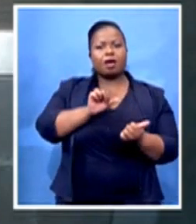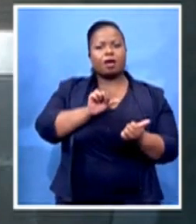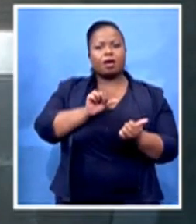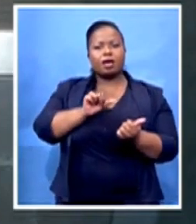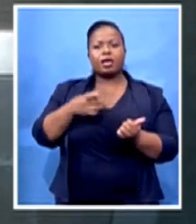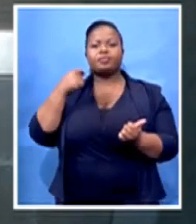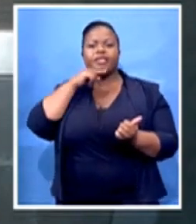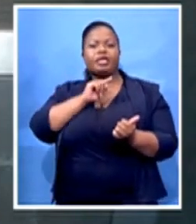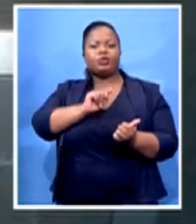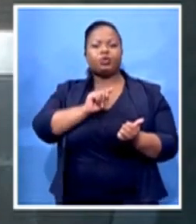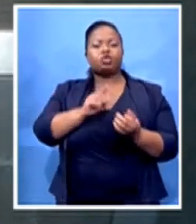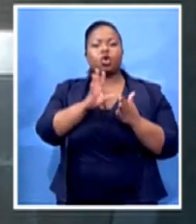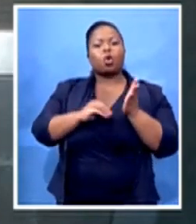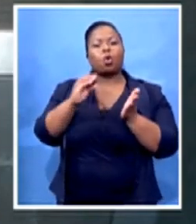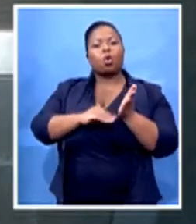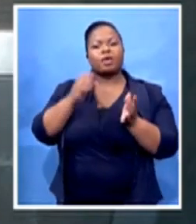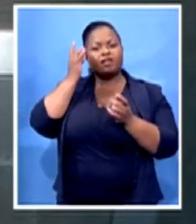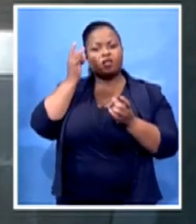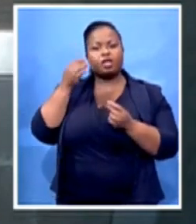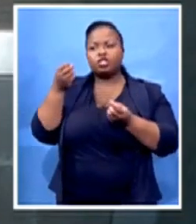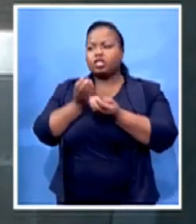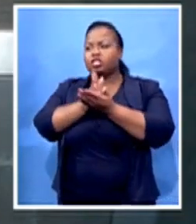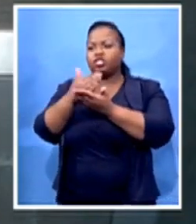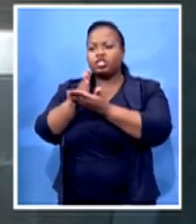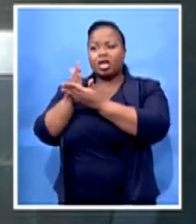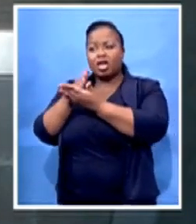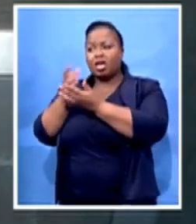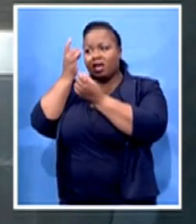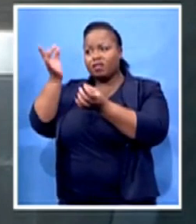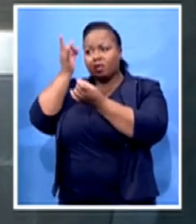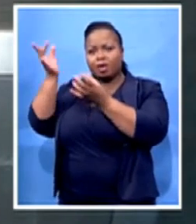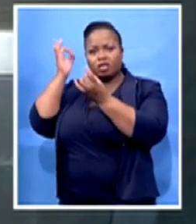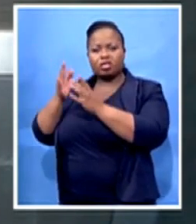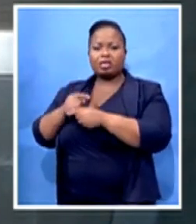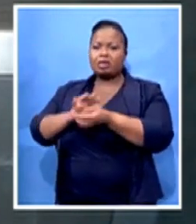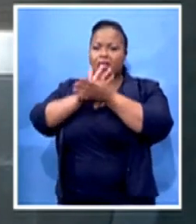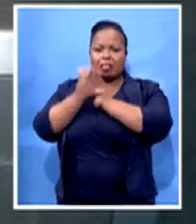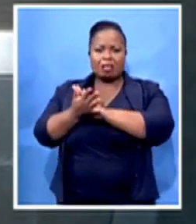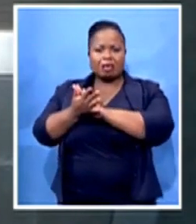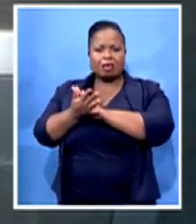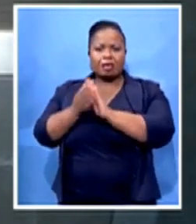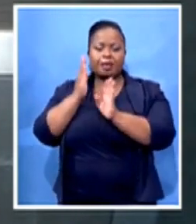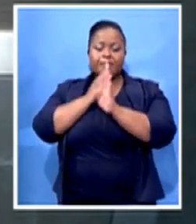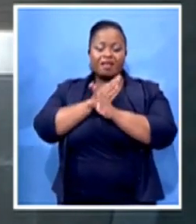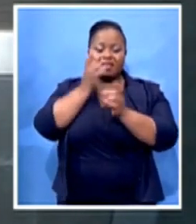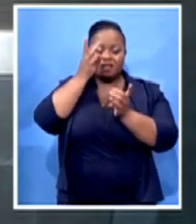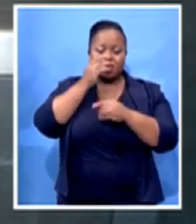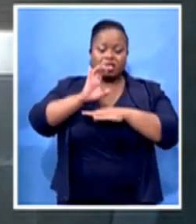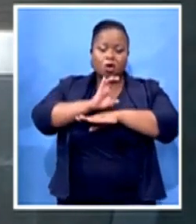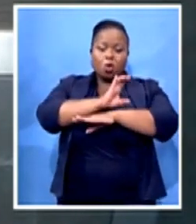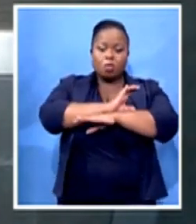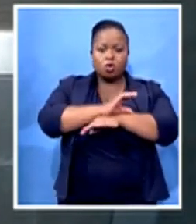and share a lot of other information and compromise a lot of other private data that you have stored on your